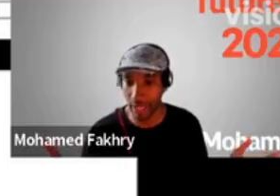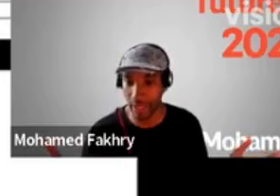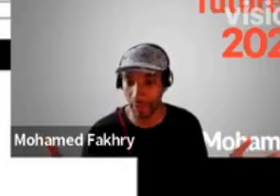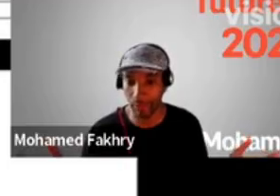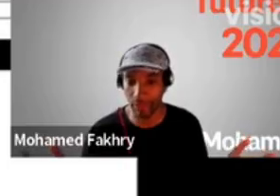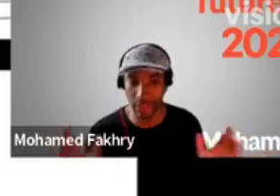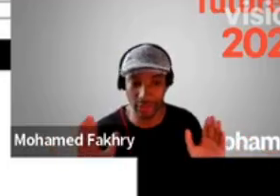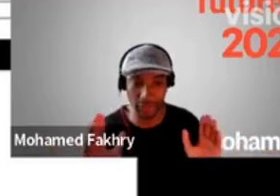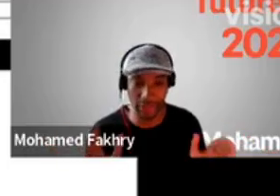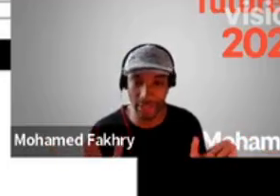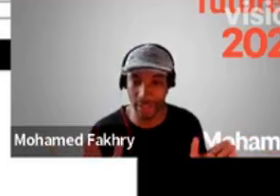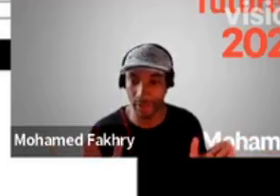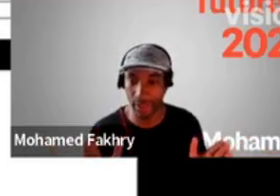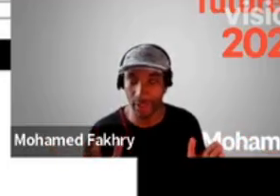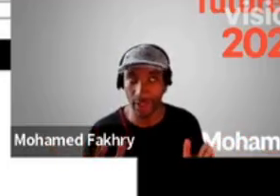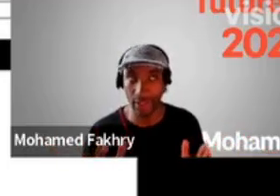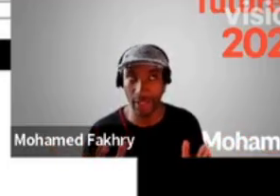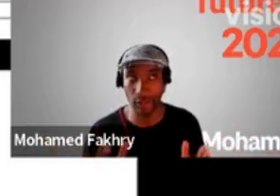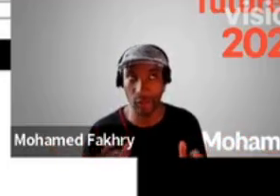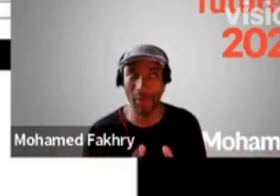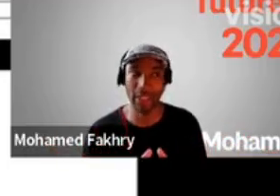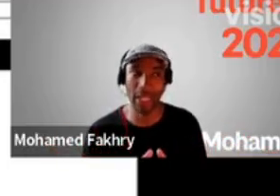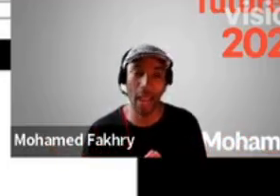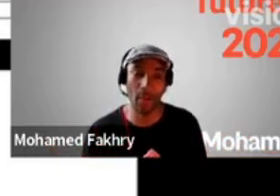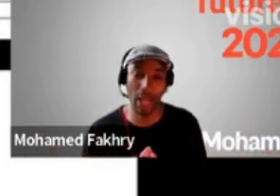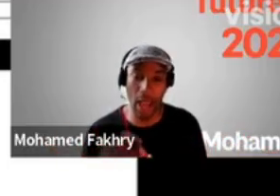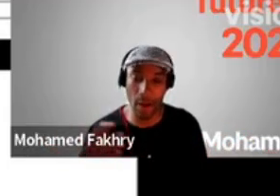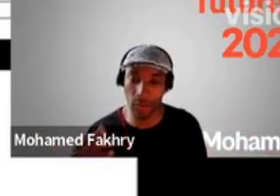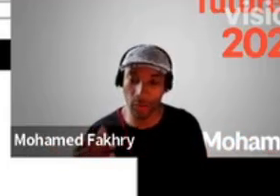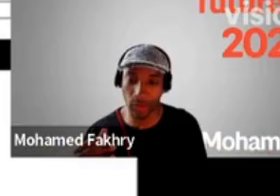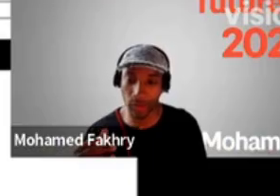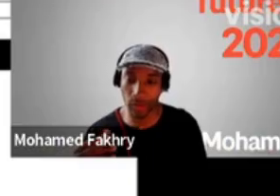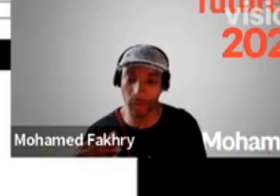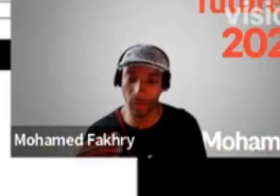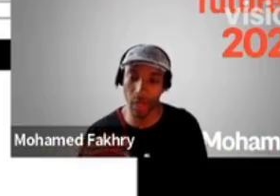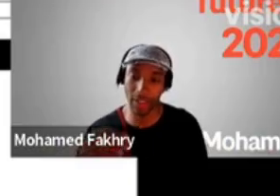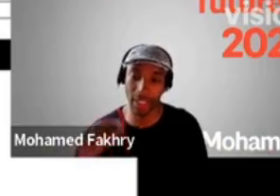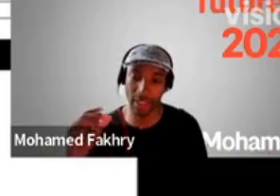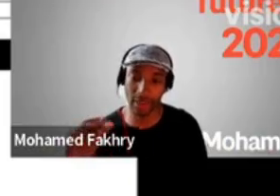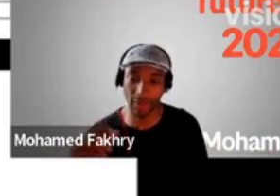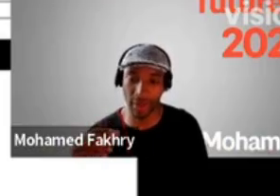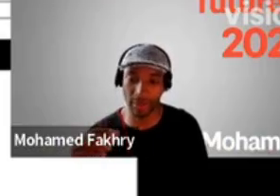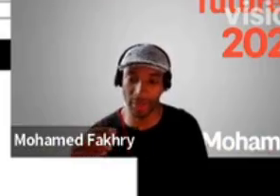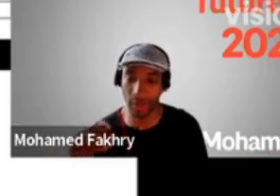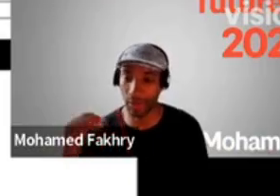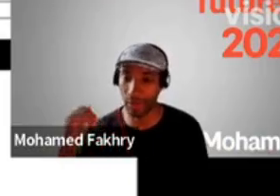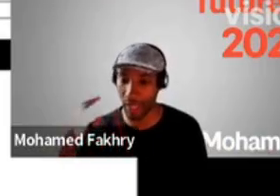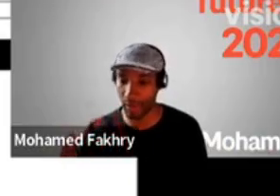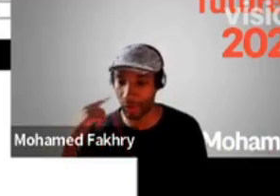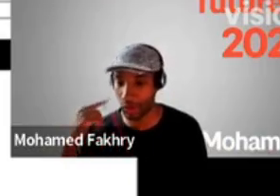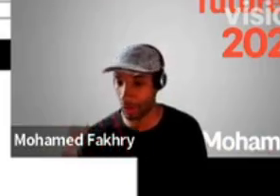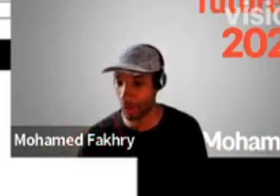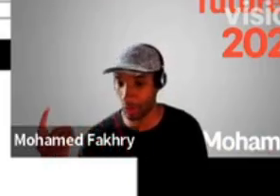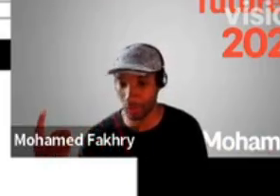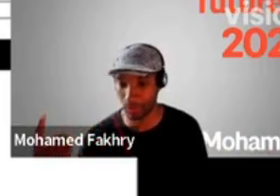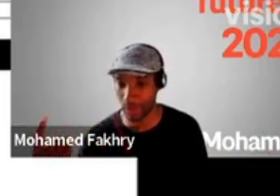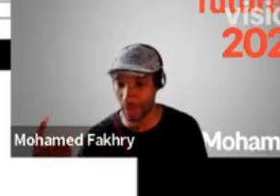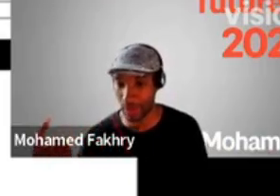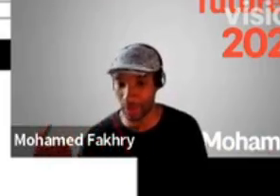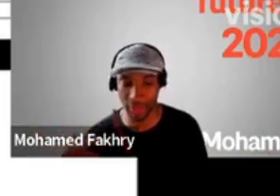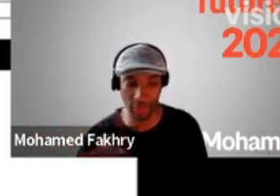first, and that's the first thing. Like no matter how loud you are talking to them, they won't be able to hear